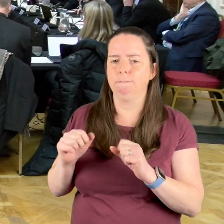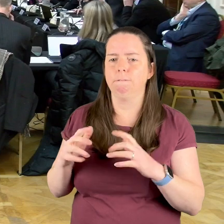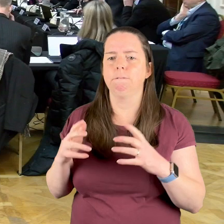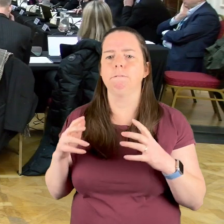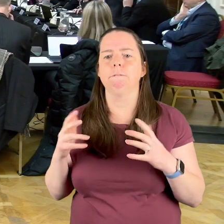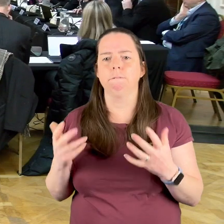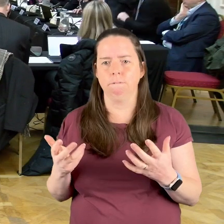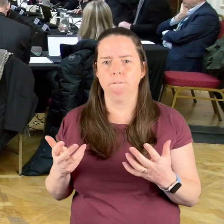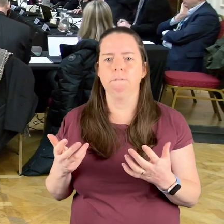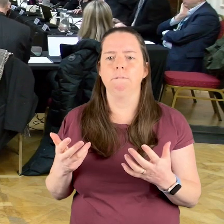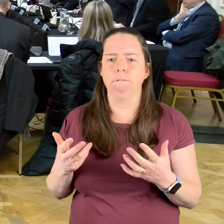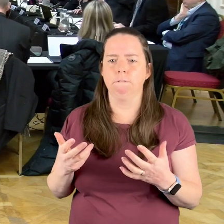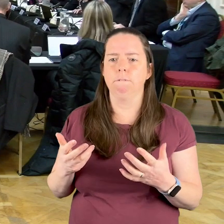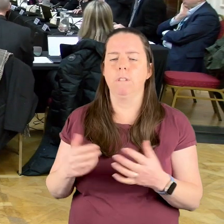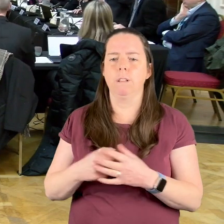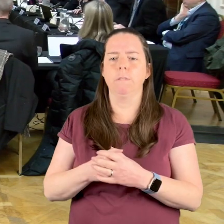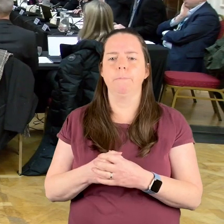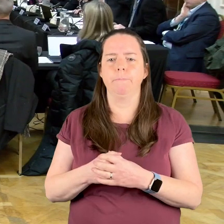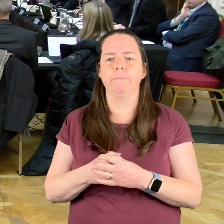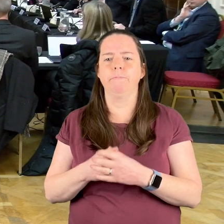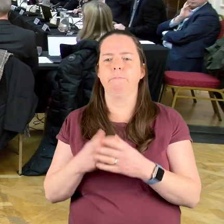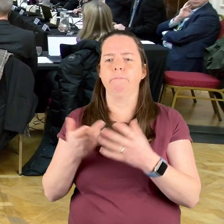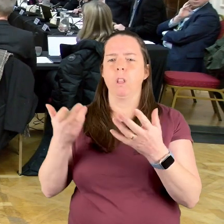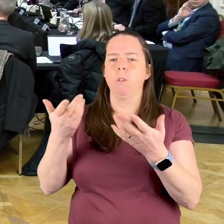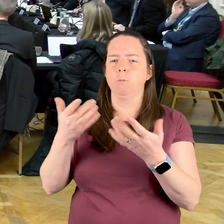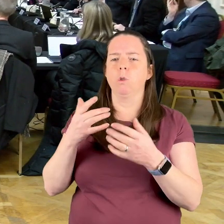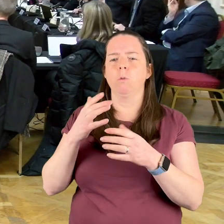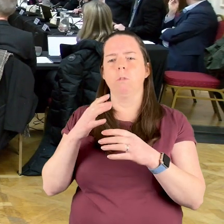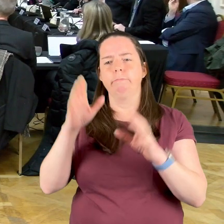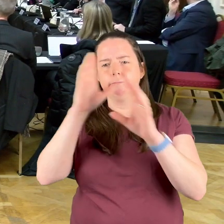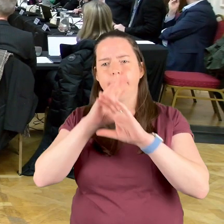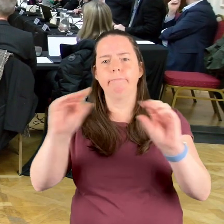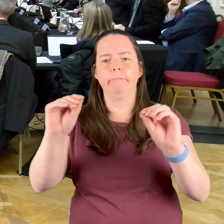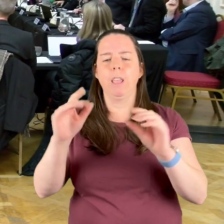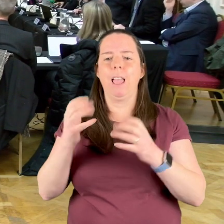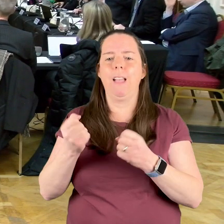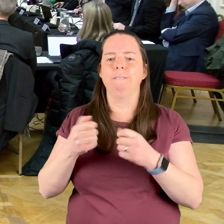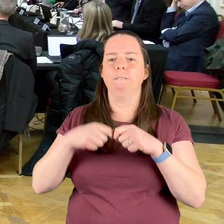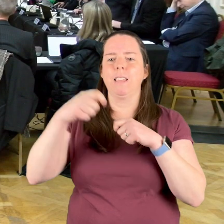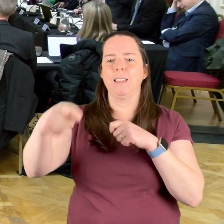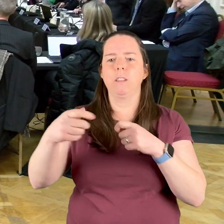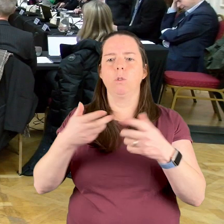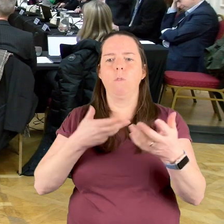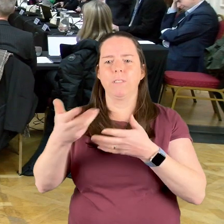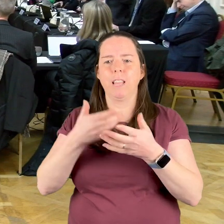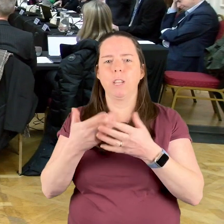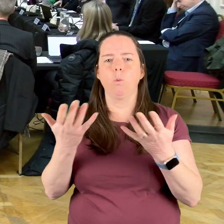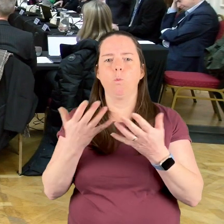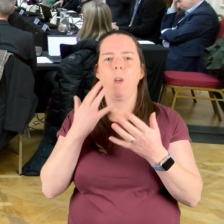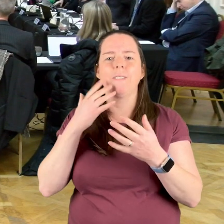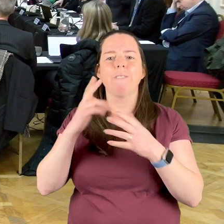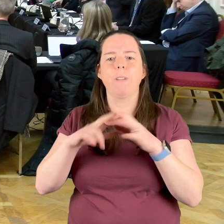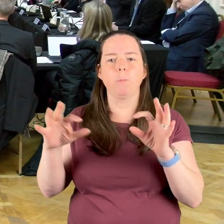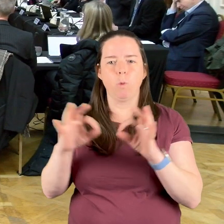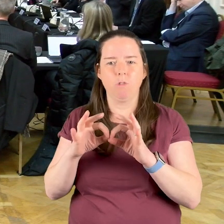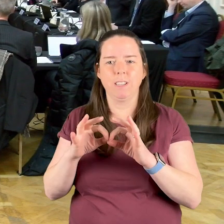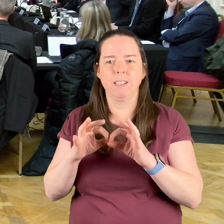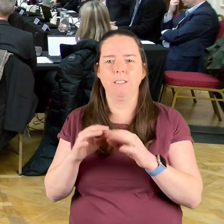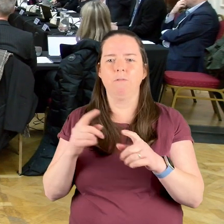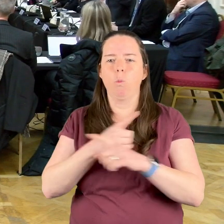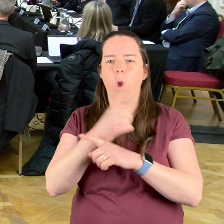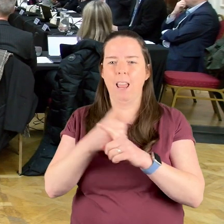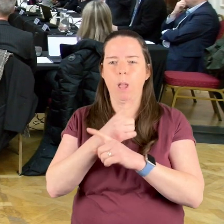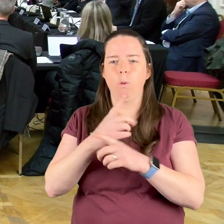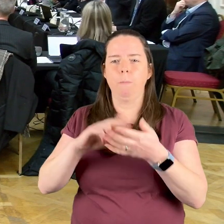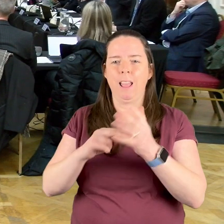a limited amount of time to have a conversation here, just so board members are aware, we'll have an extended conversation in February. There's an hour planned in